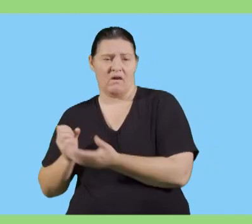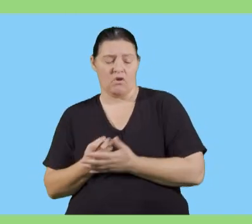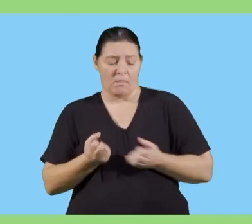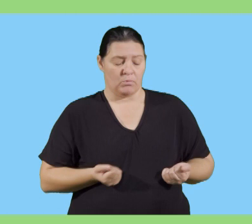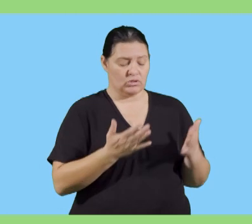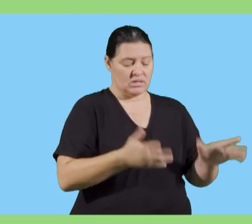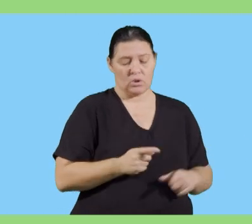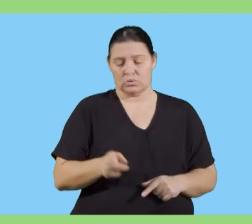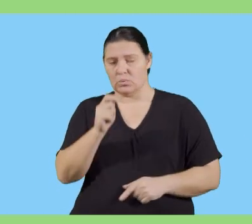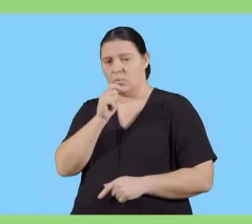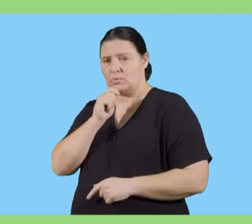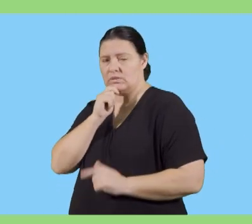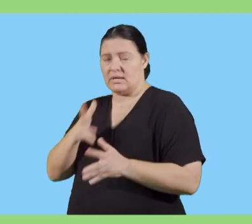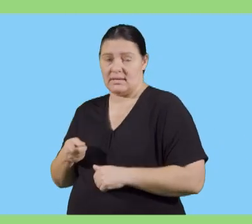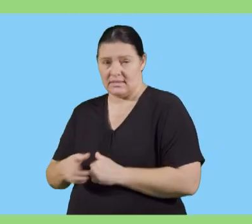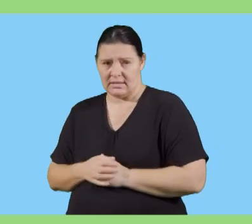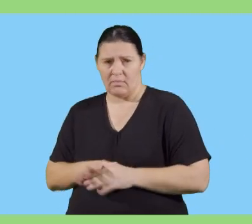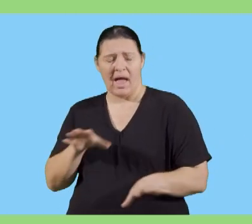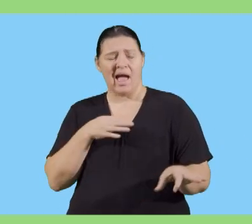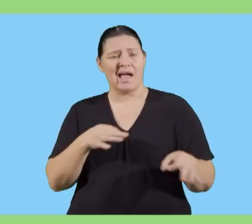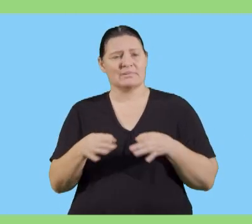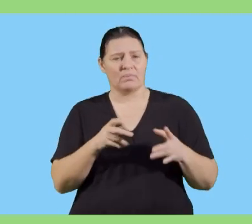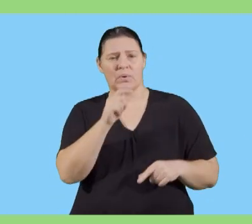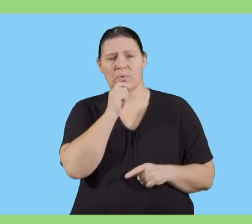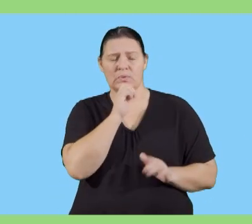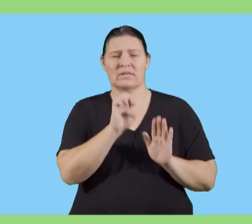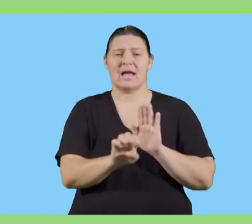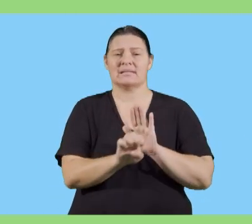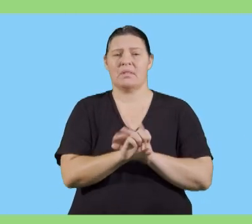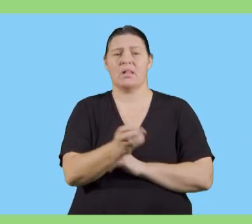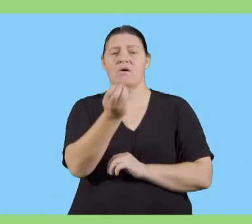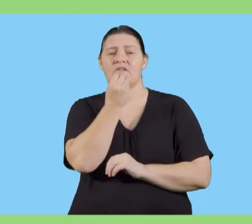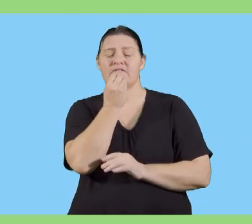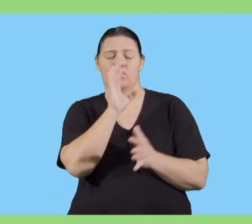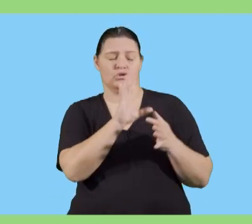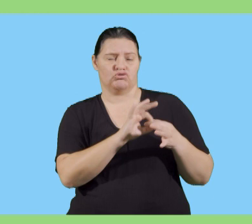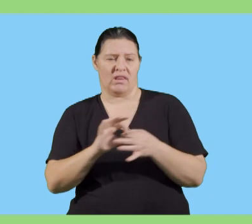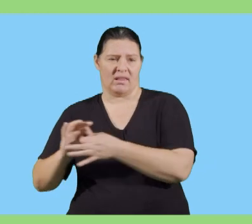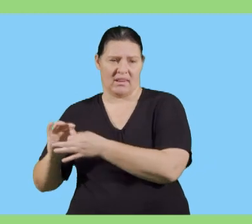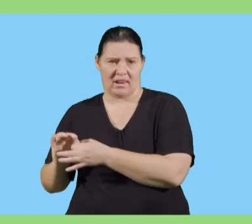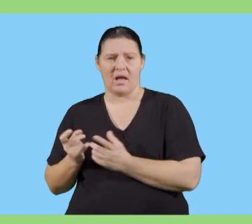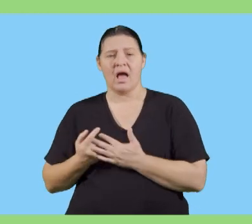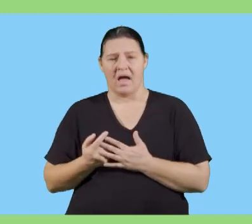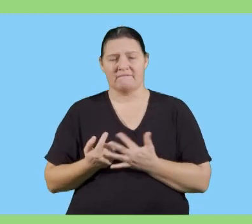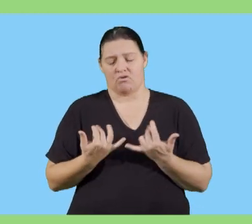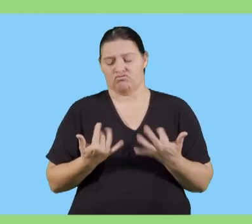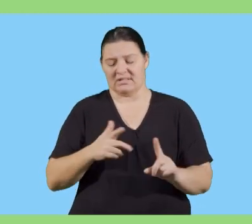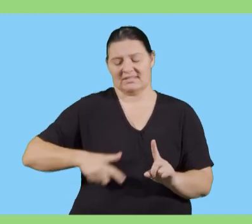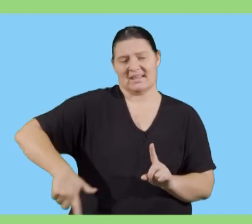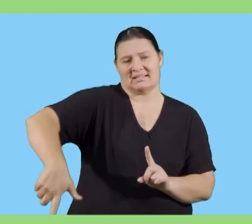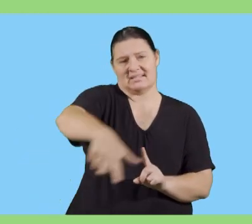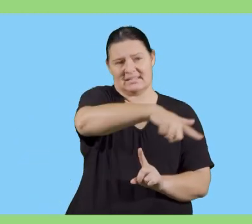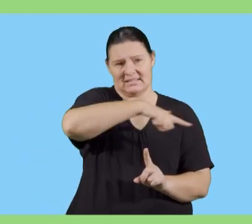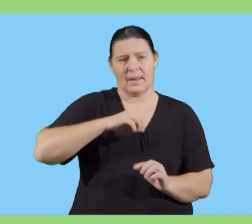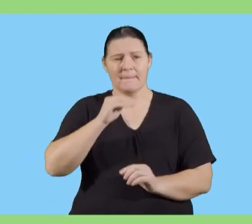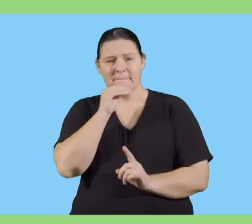this by using an example of a food chain that exists in a grassland. By grassland, we mean an area where vegetation